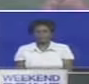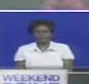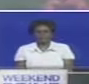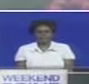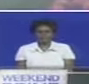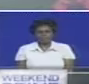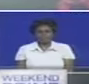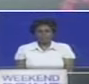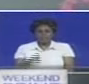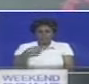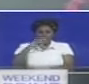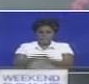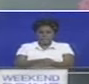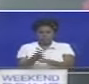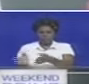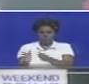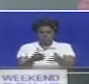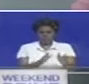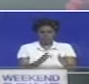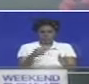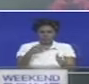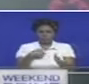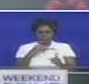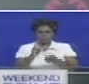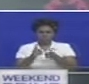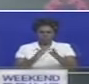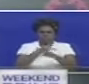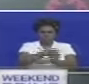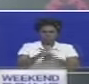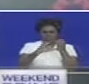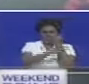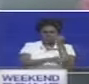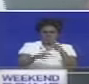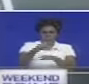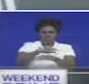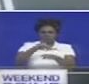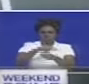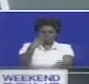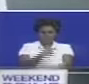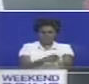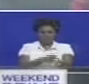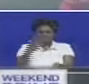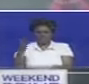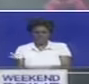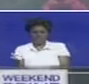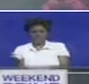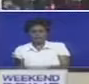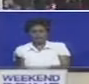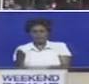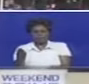Bado nikipata hiyo nafasi nitakimbia national cross country na Uganda na field up mudi na kwa shughuli